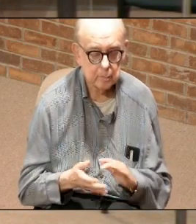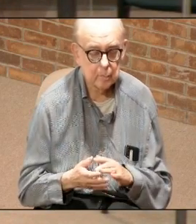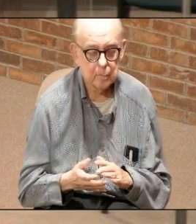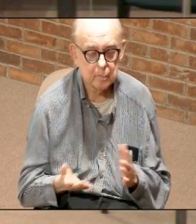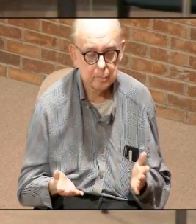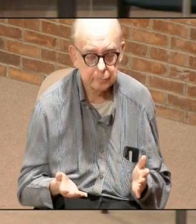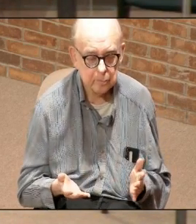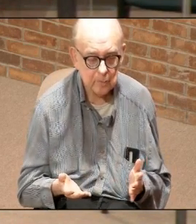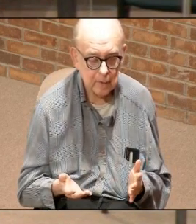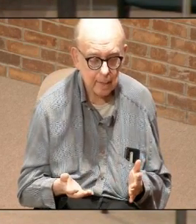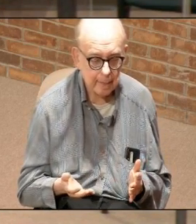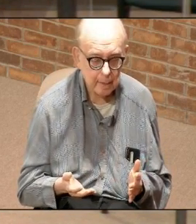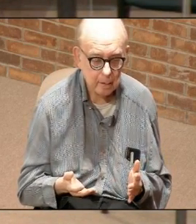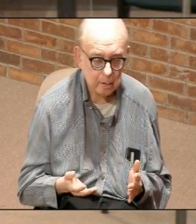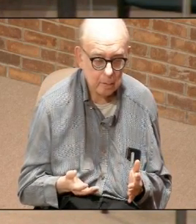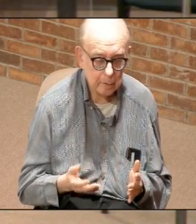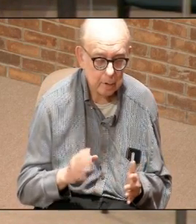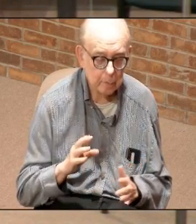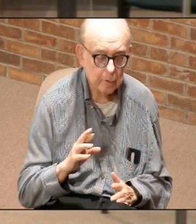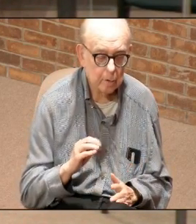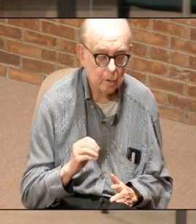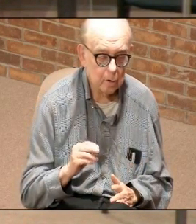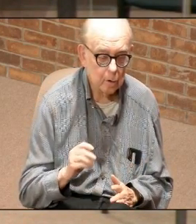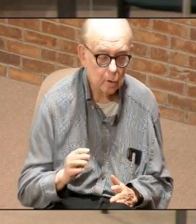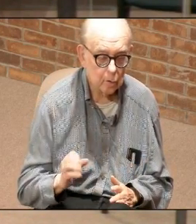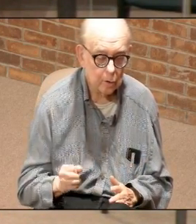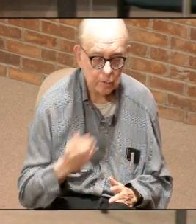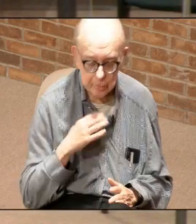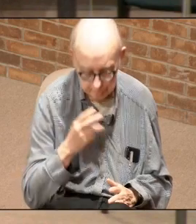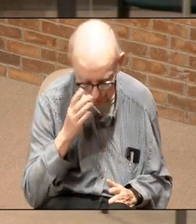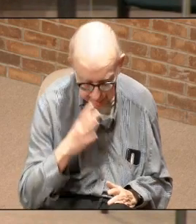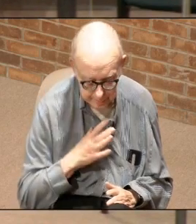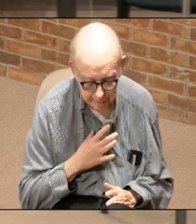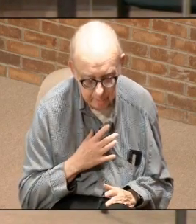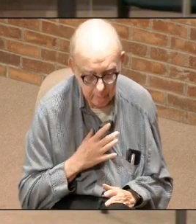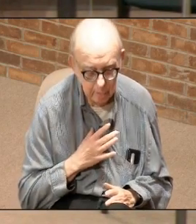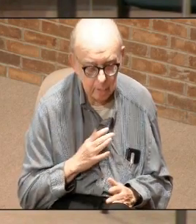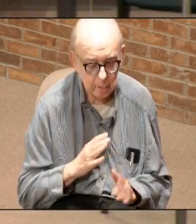become the crooks. They have now